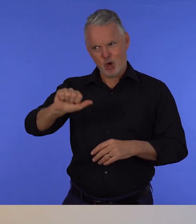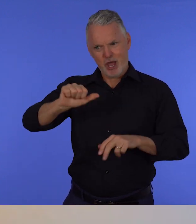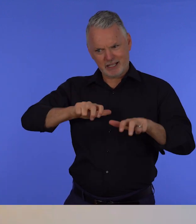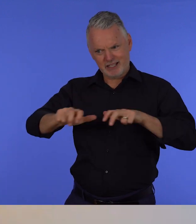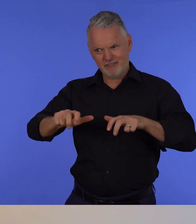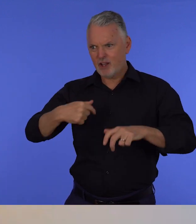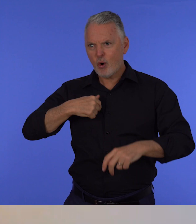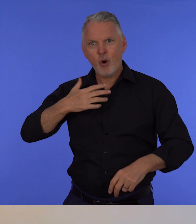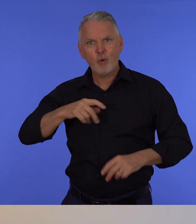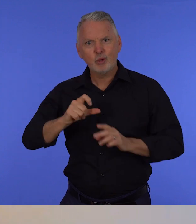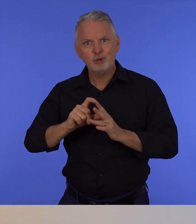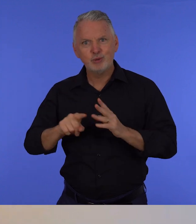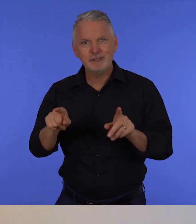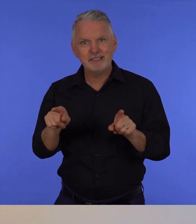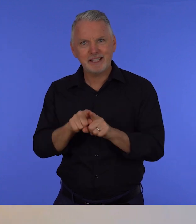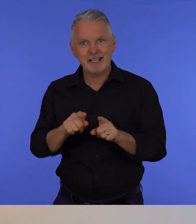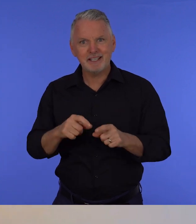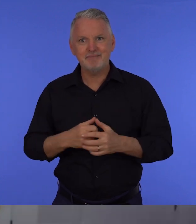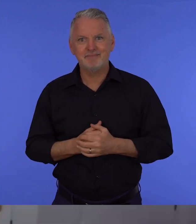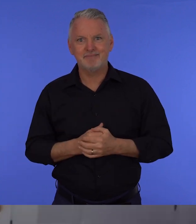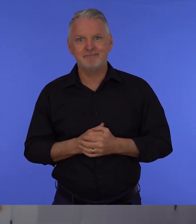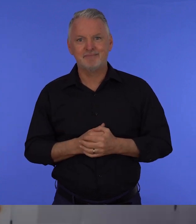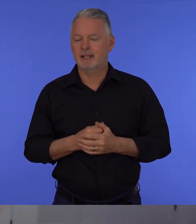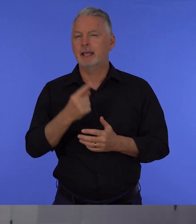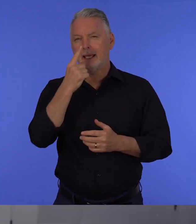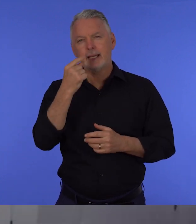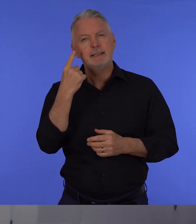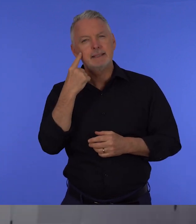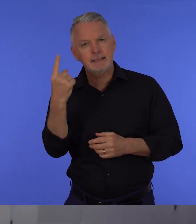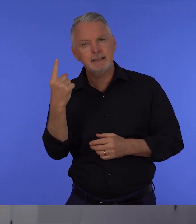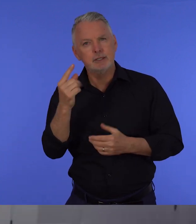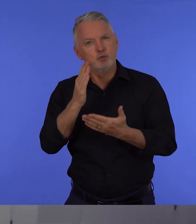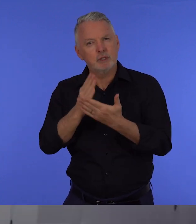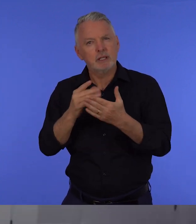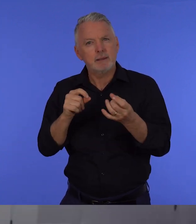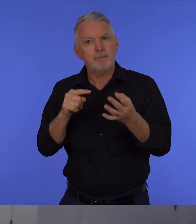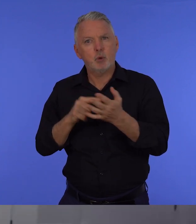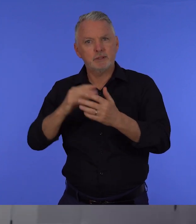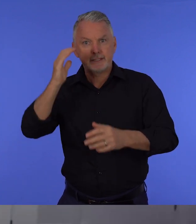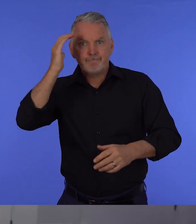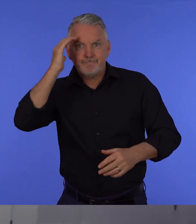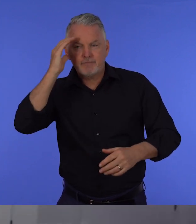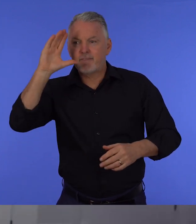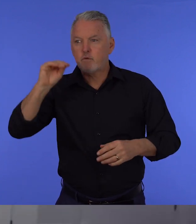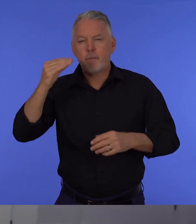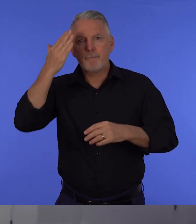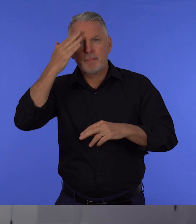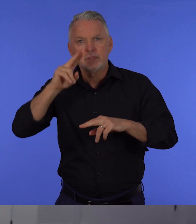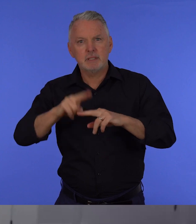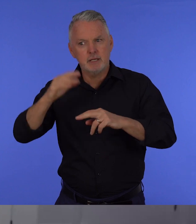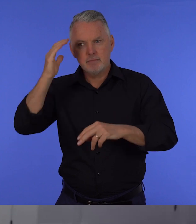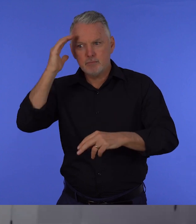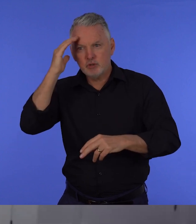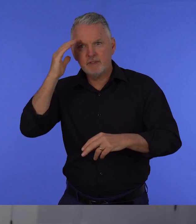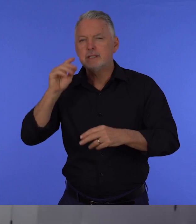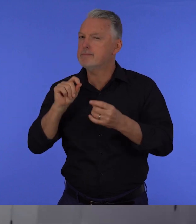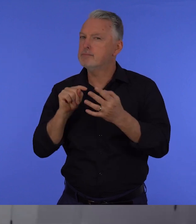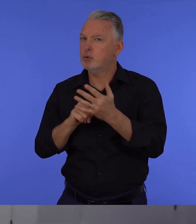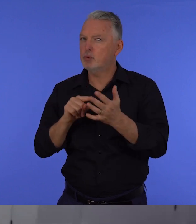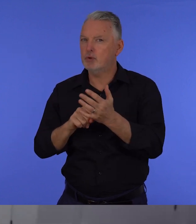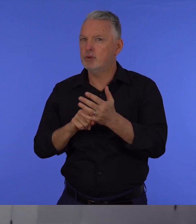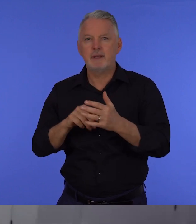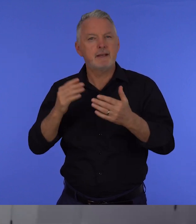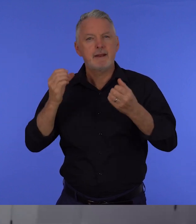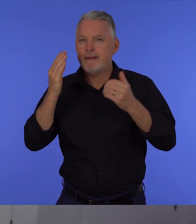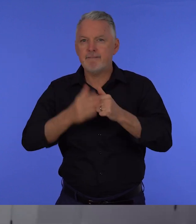Wonderful. I'm actually a little bit jealous of Aubrey's activities. They all sound wonderful, and just goes to show how important